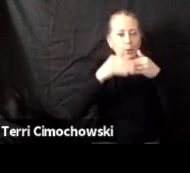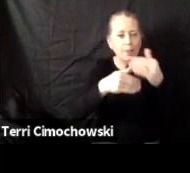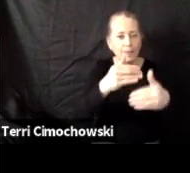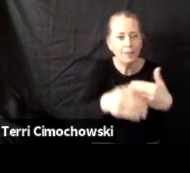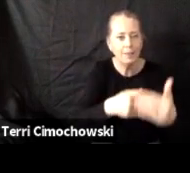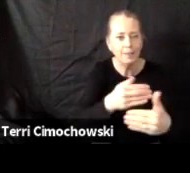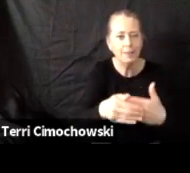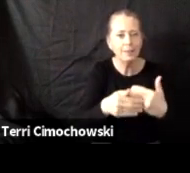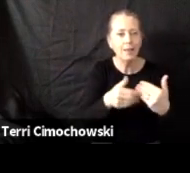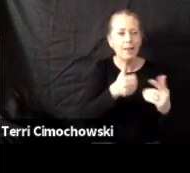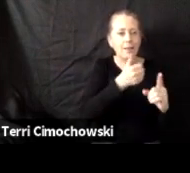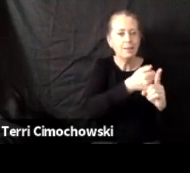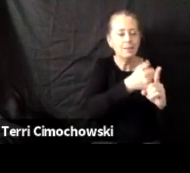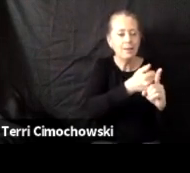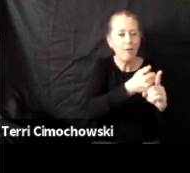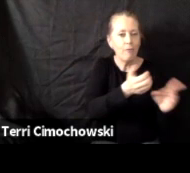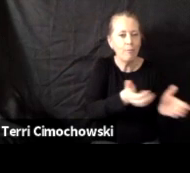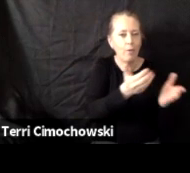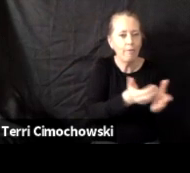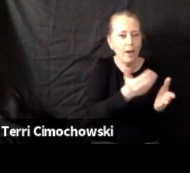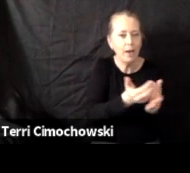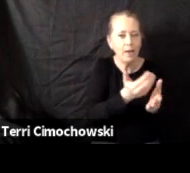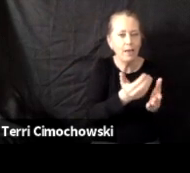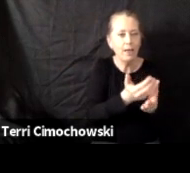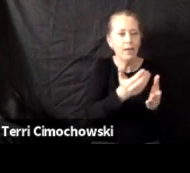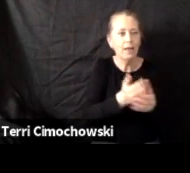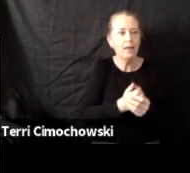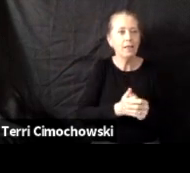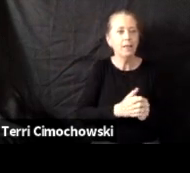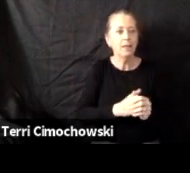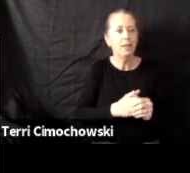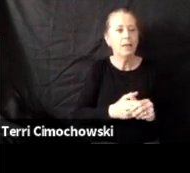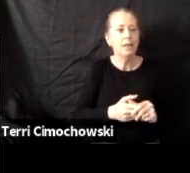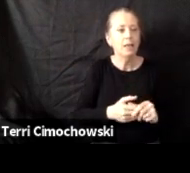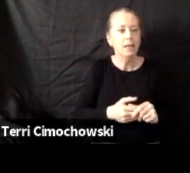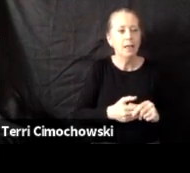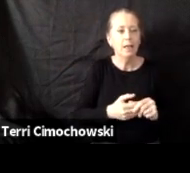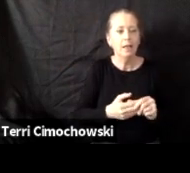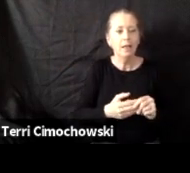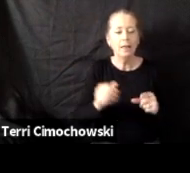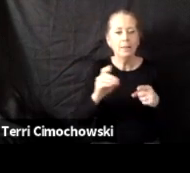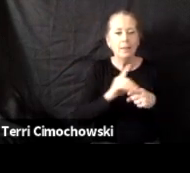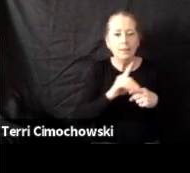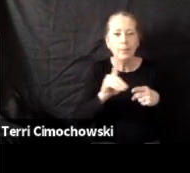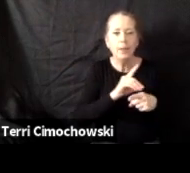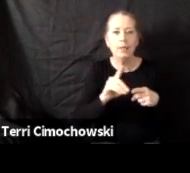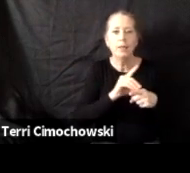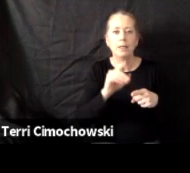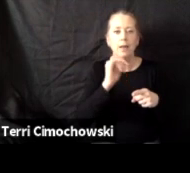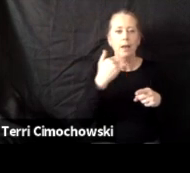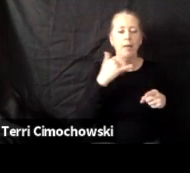and self-motivated to really stick with sometimes challenging work, to really have that practice